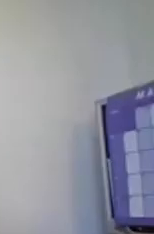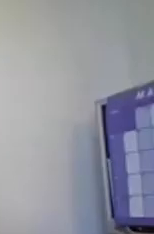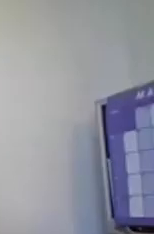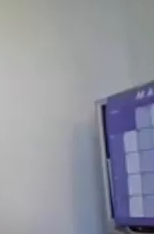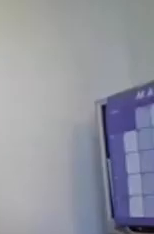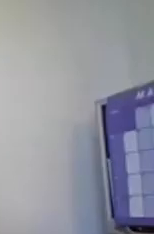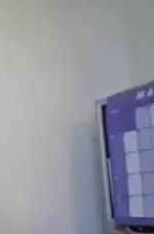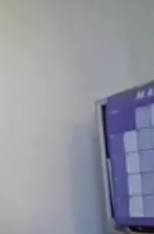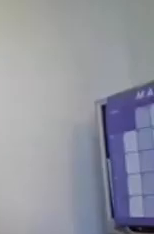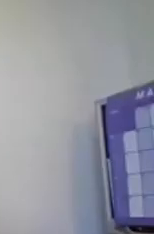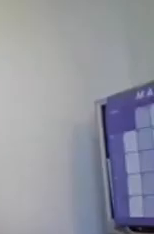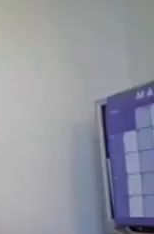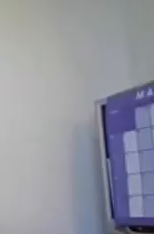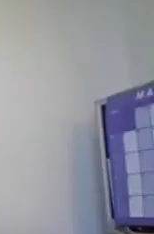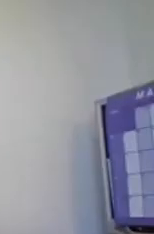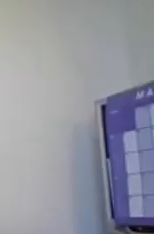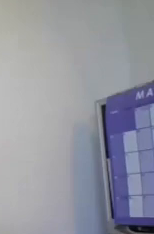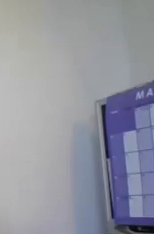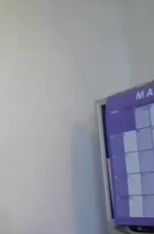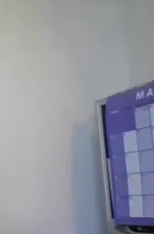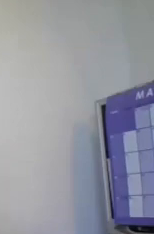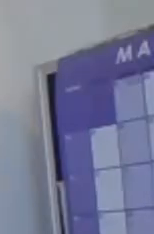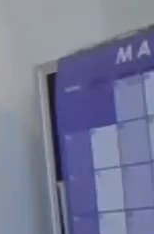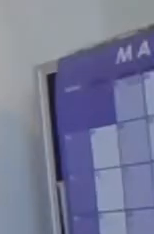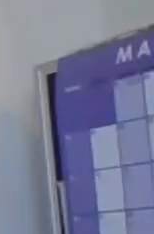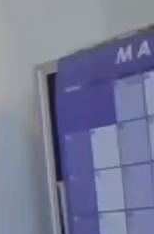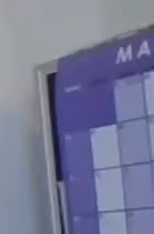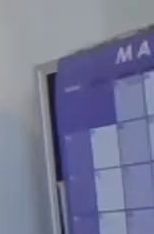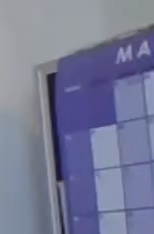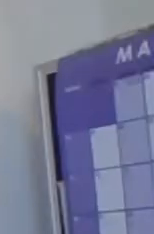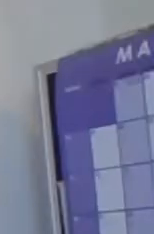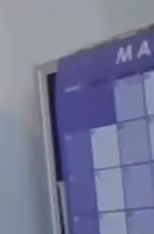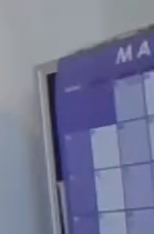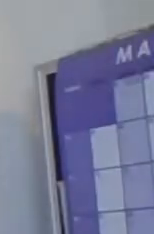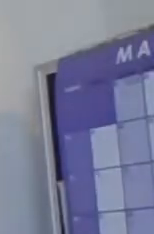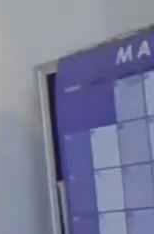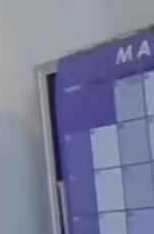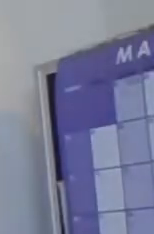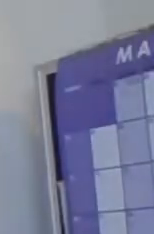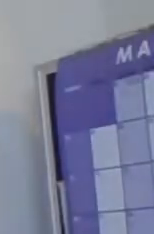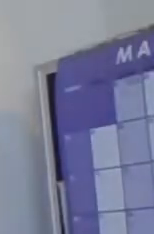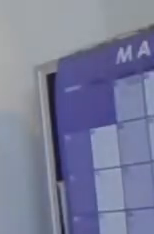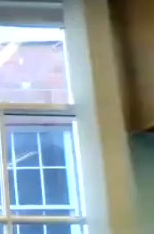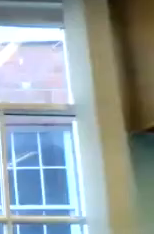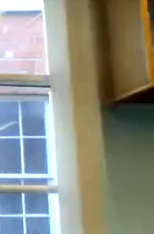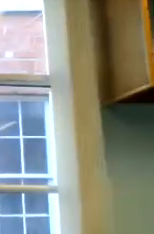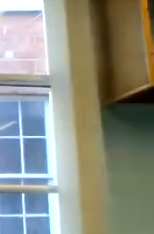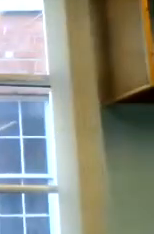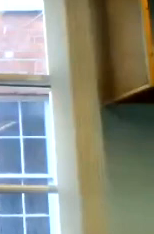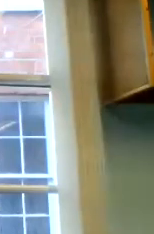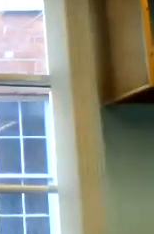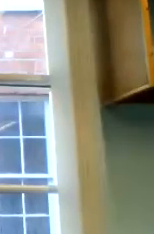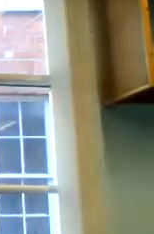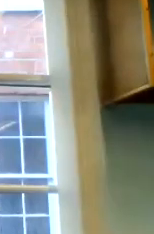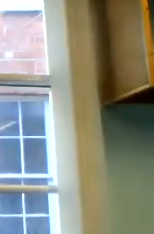there. That was great, Julie. And thank you so much for that information. Some really helpful advice and tips